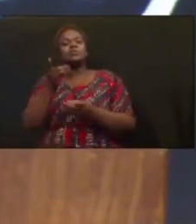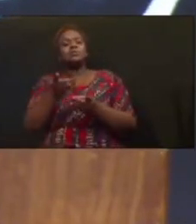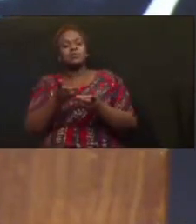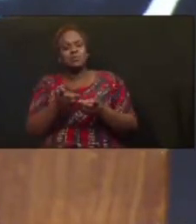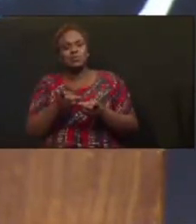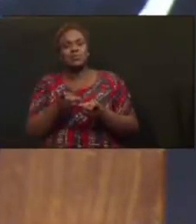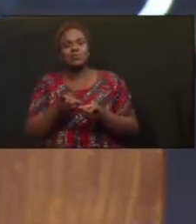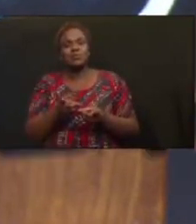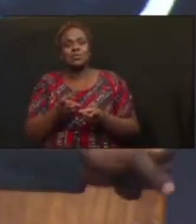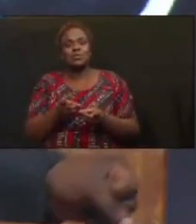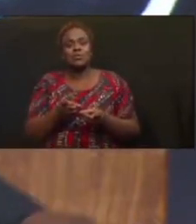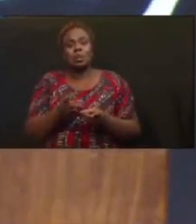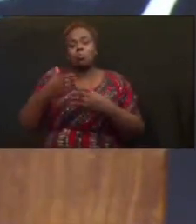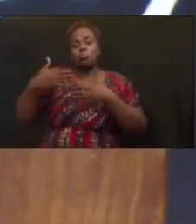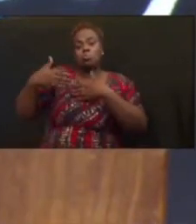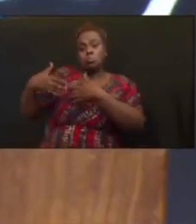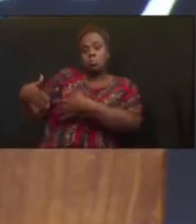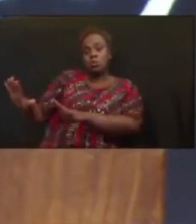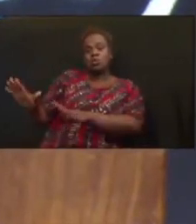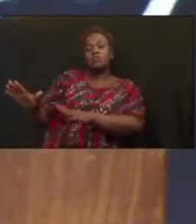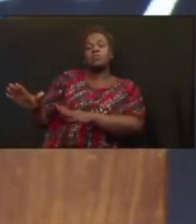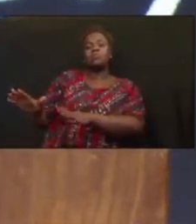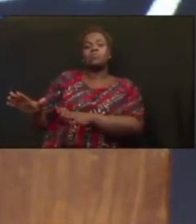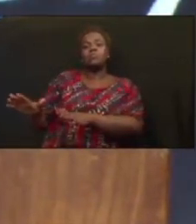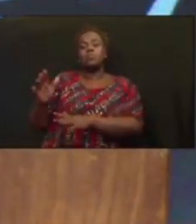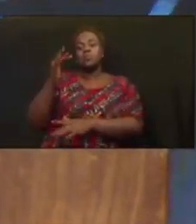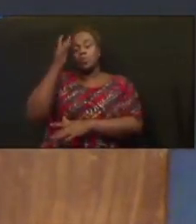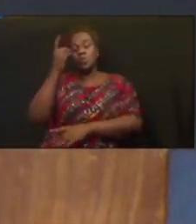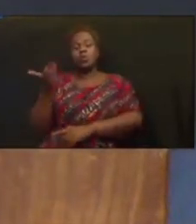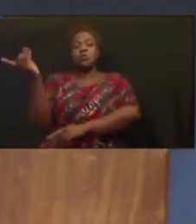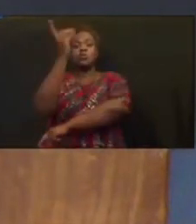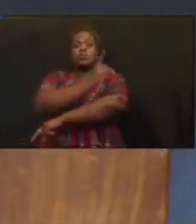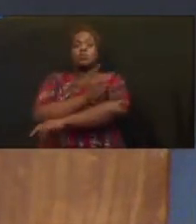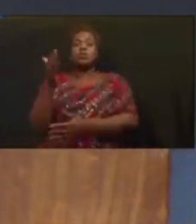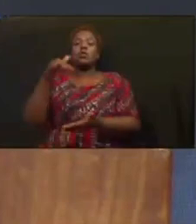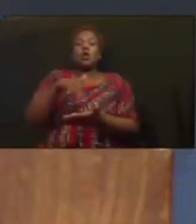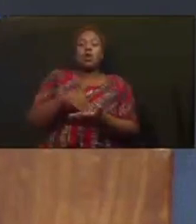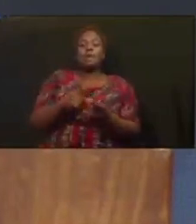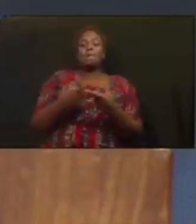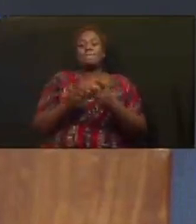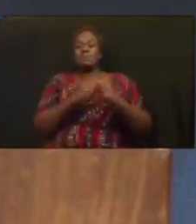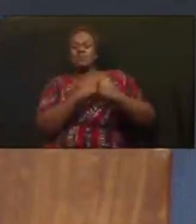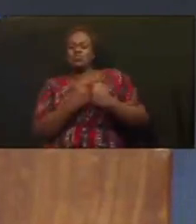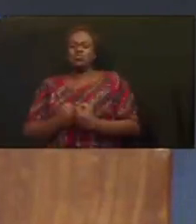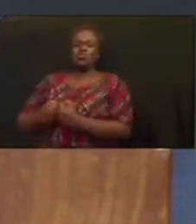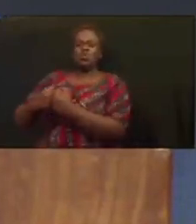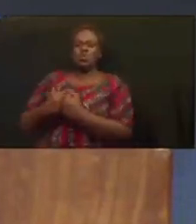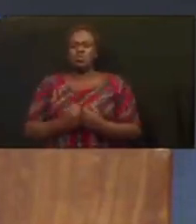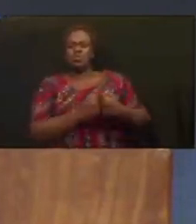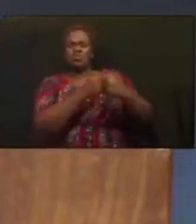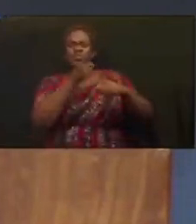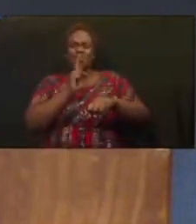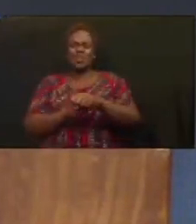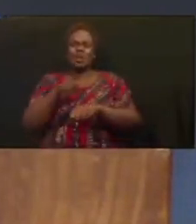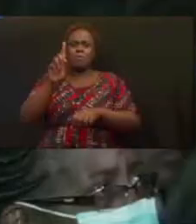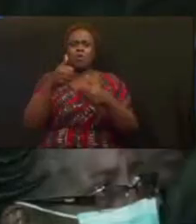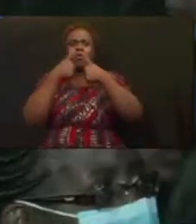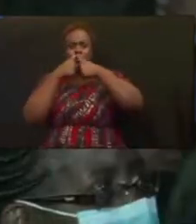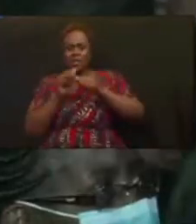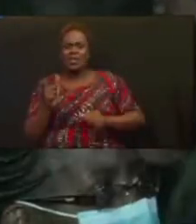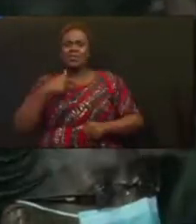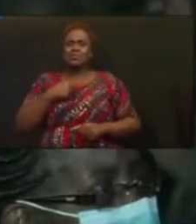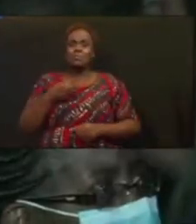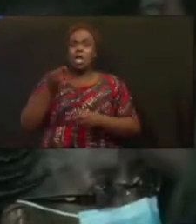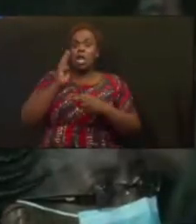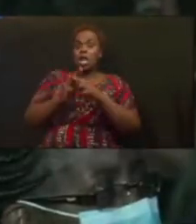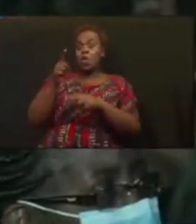not let you. He said, leave me, for the day breaketh. He said, I will not let you go until you bless me. What is your name?